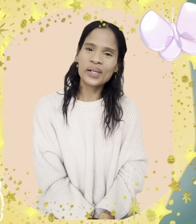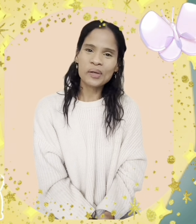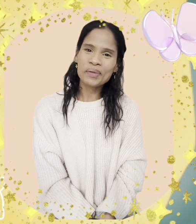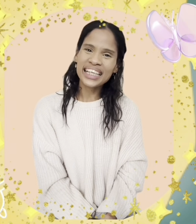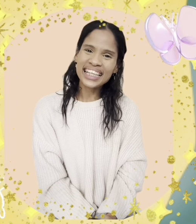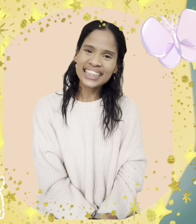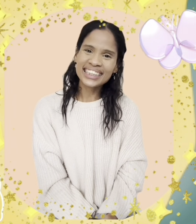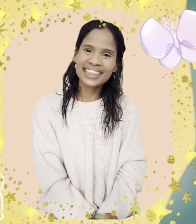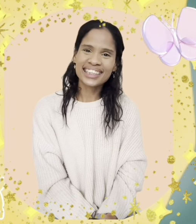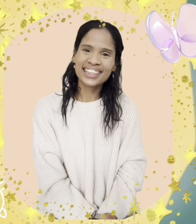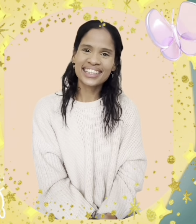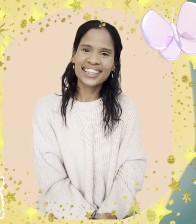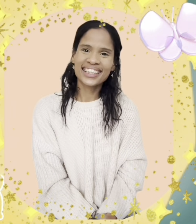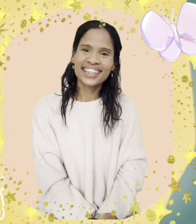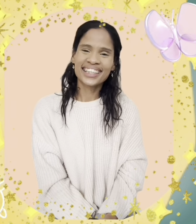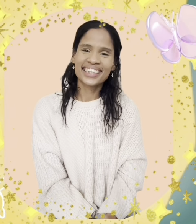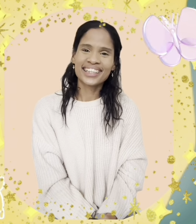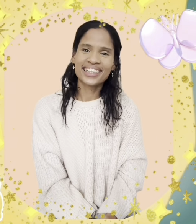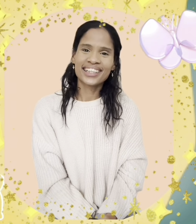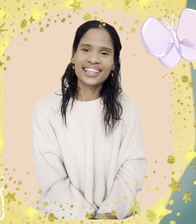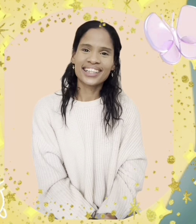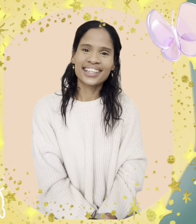spin the wheel, please.